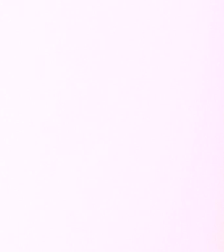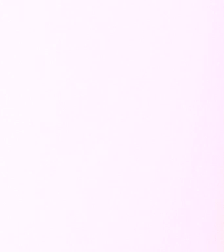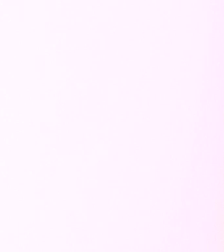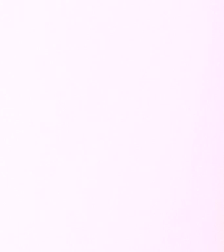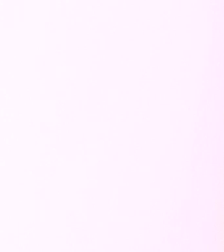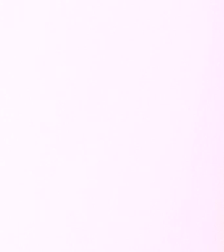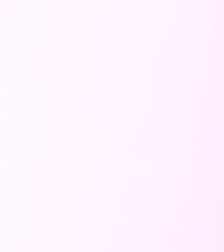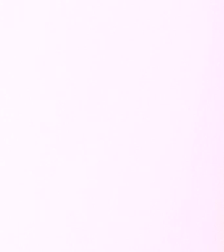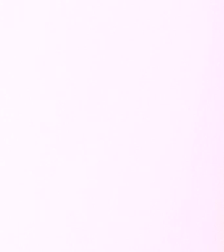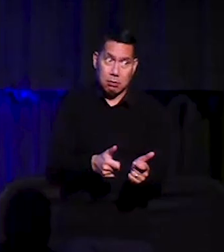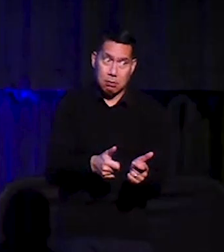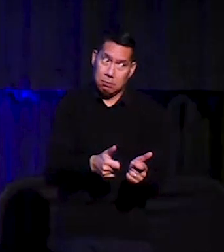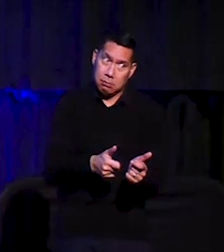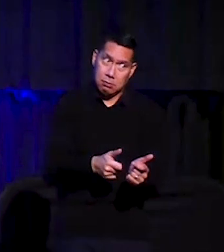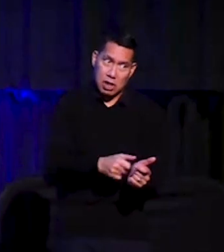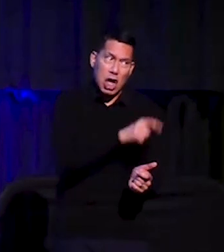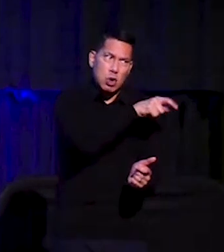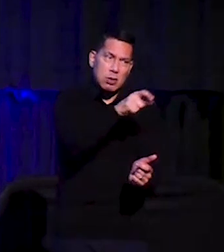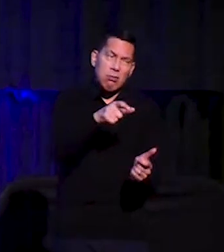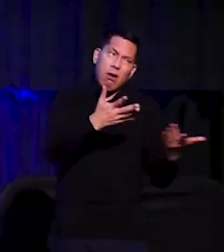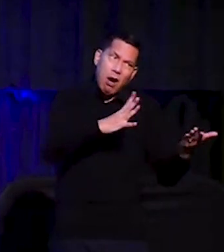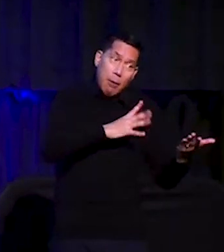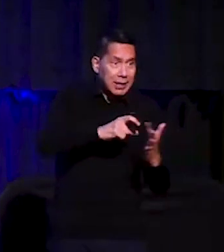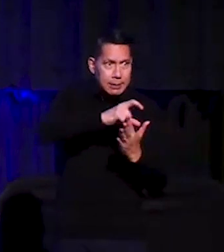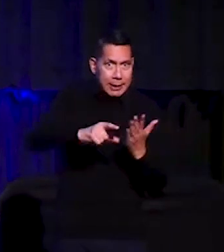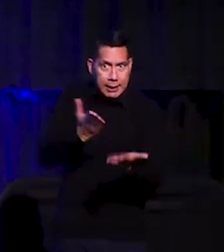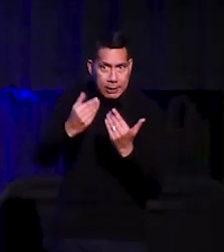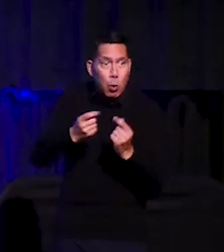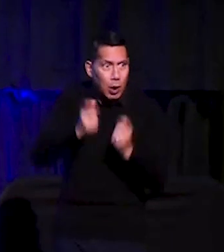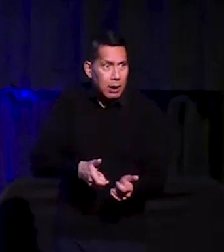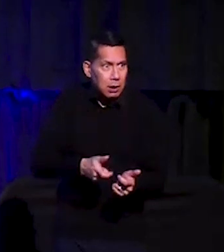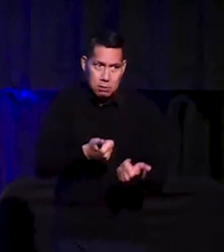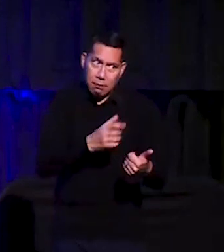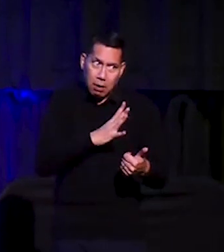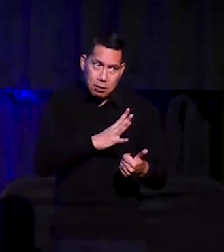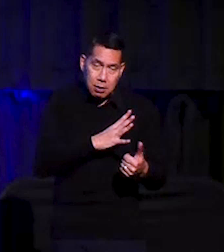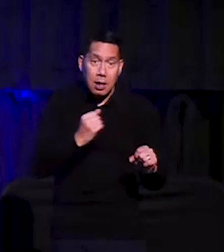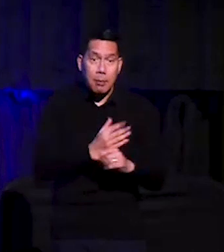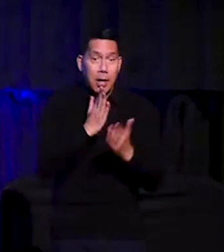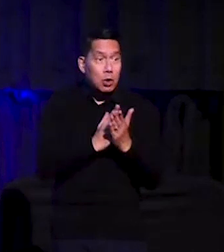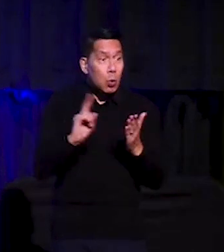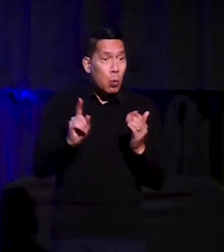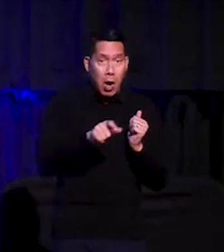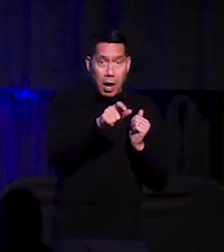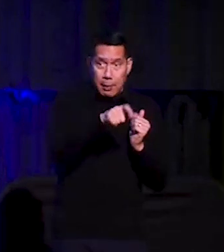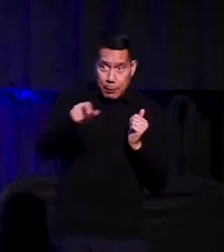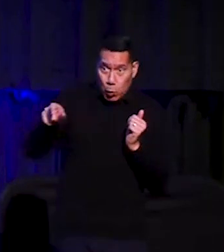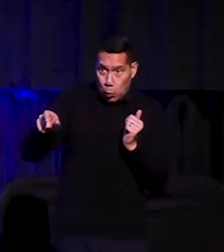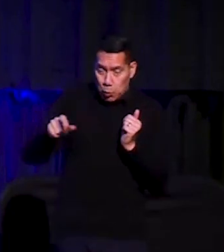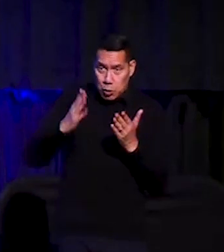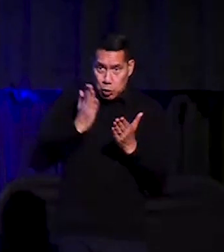at the usability testing. Like, you can do discovery testing with them. It's fine. Make sure your participants really,